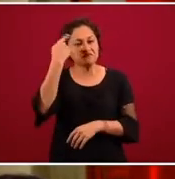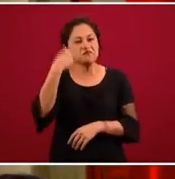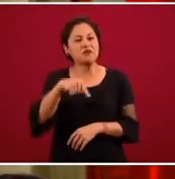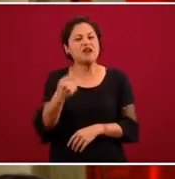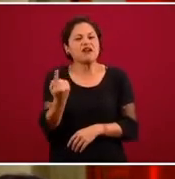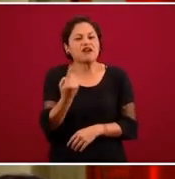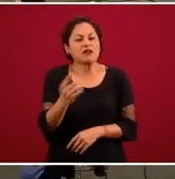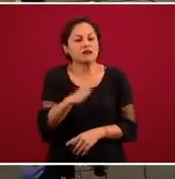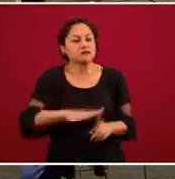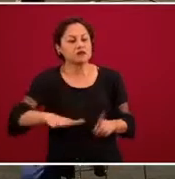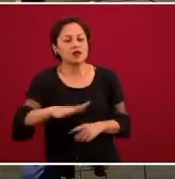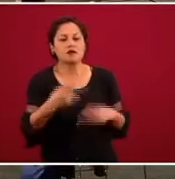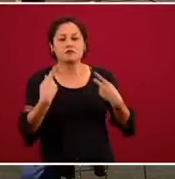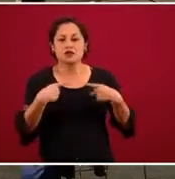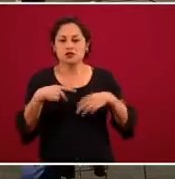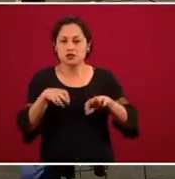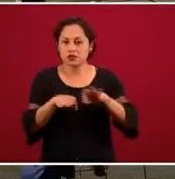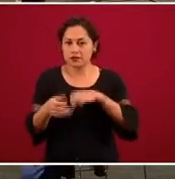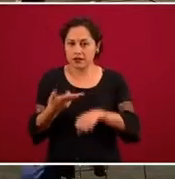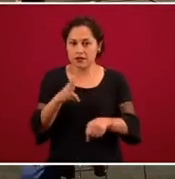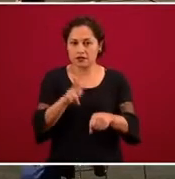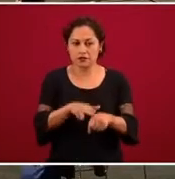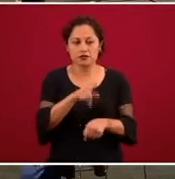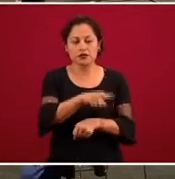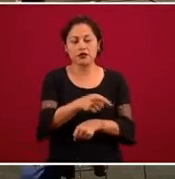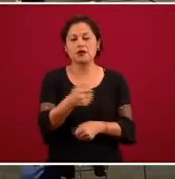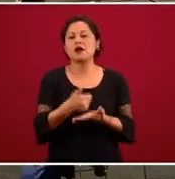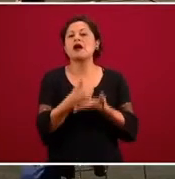need an incentive. Now, this